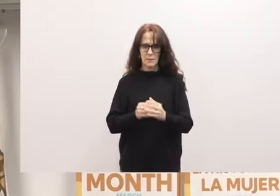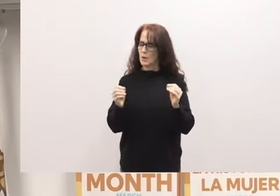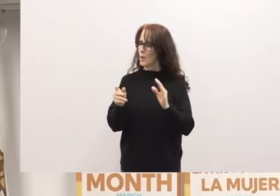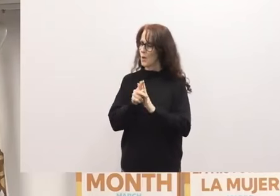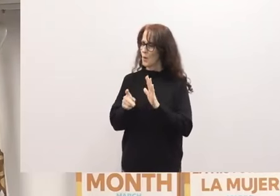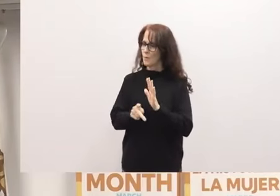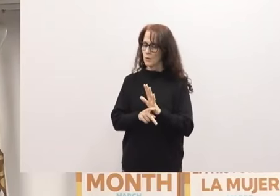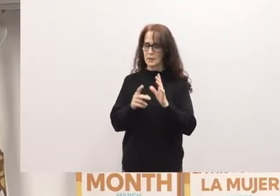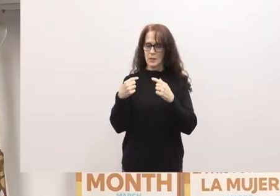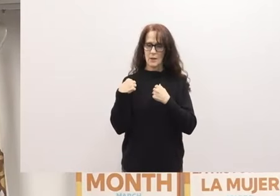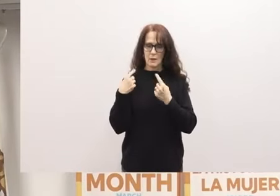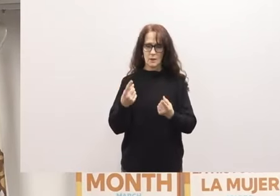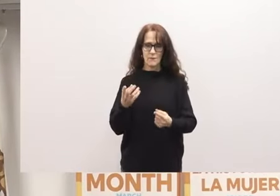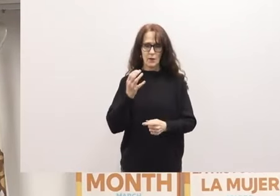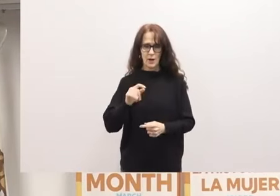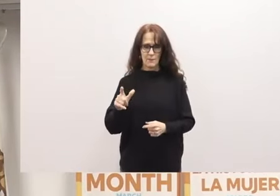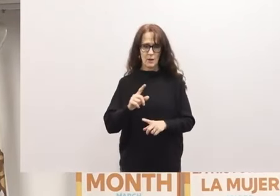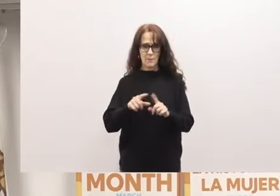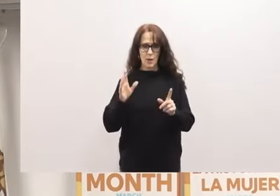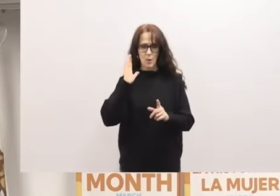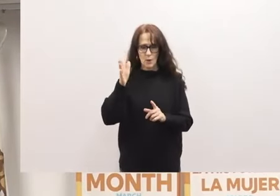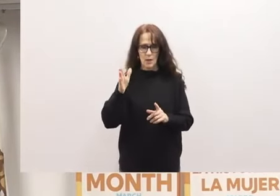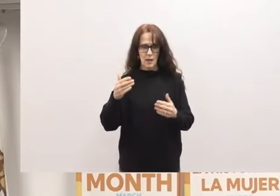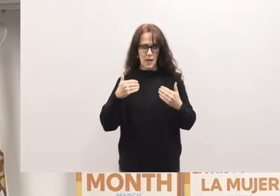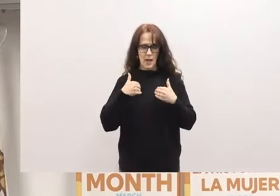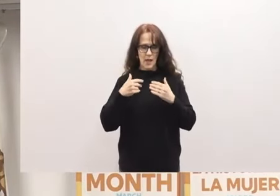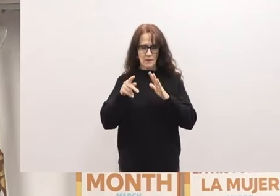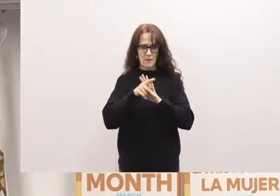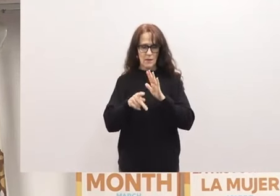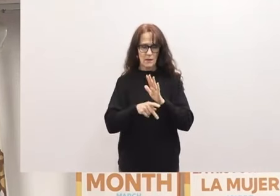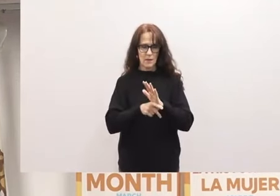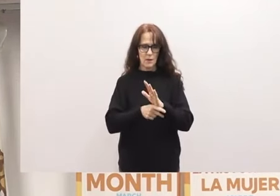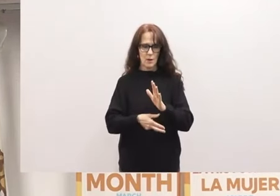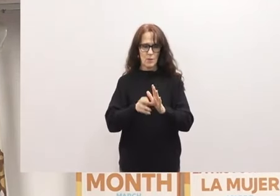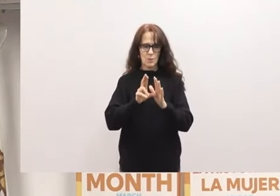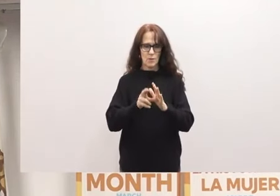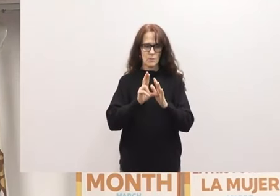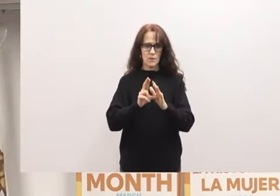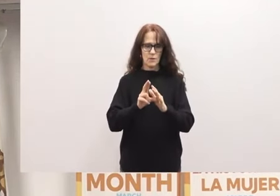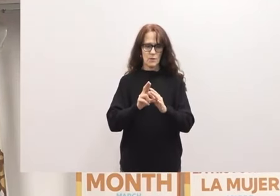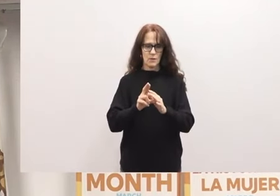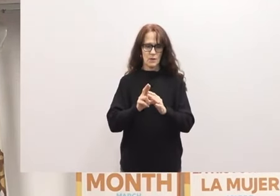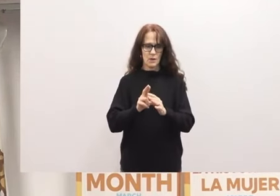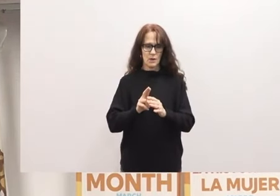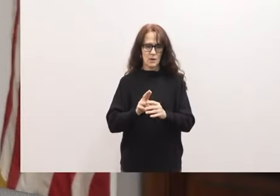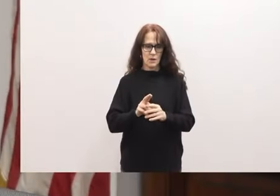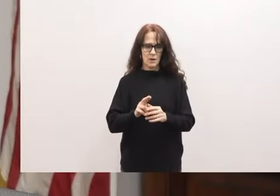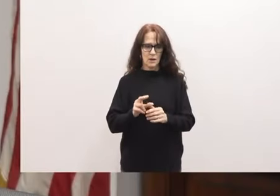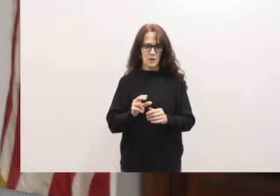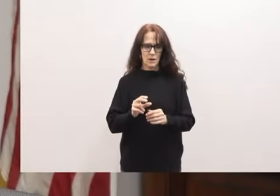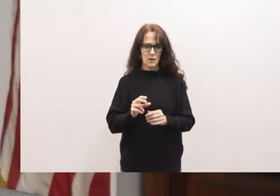queue for our April meeting, but we will have policies for review of our colleagues,